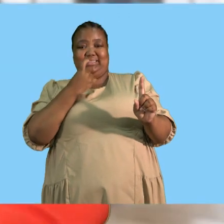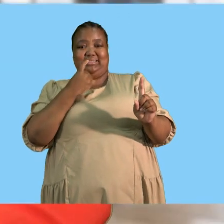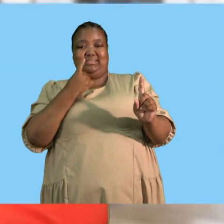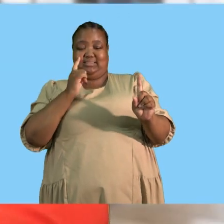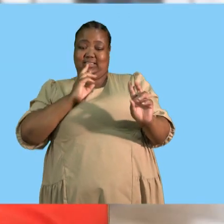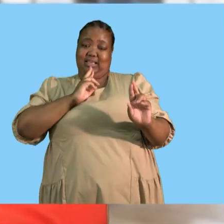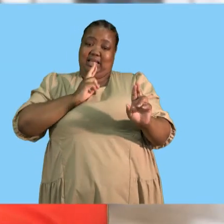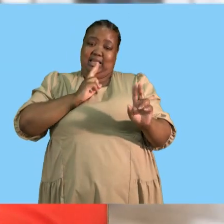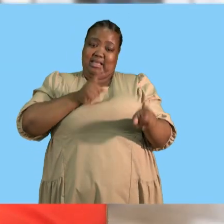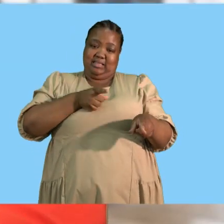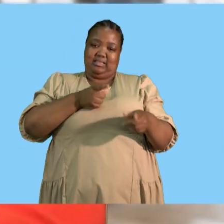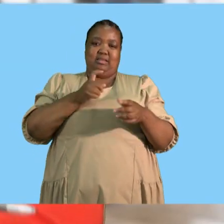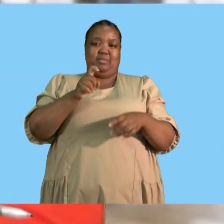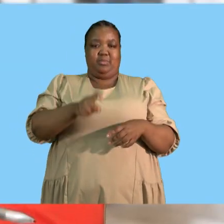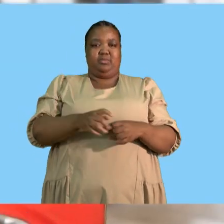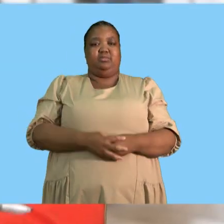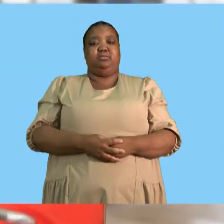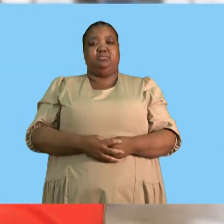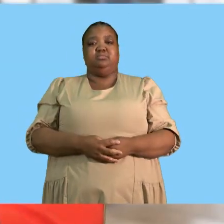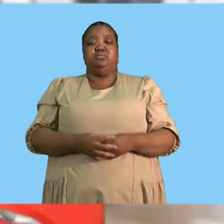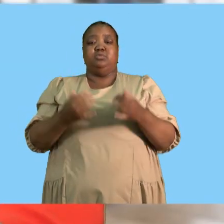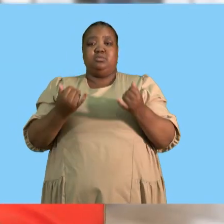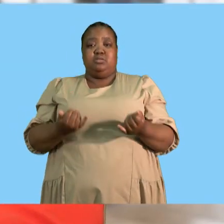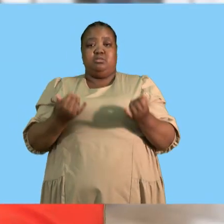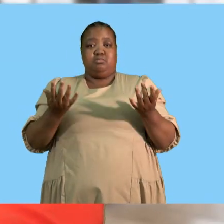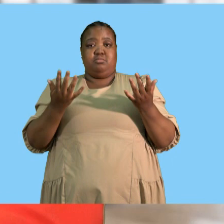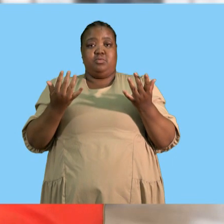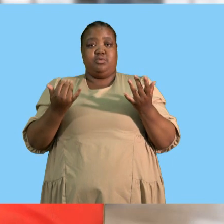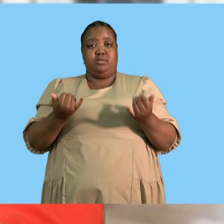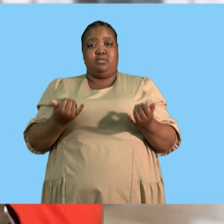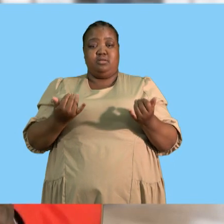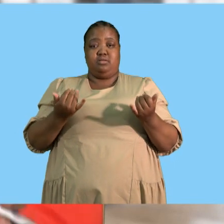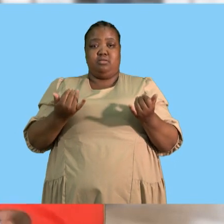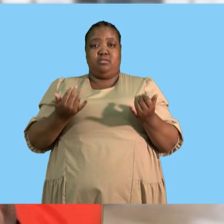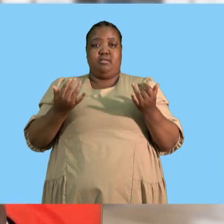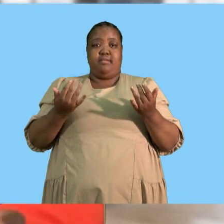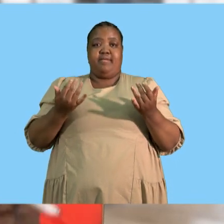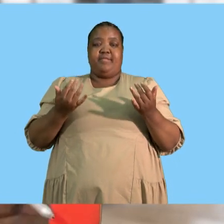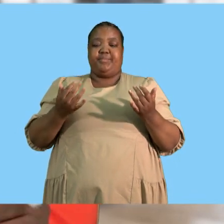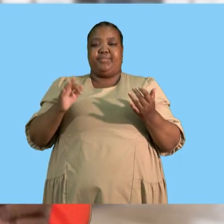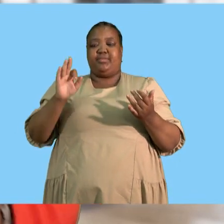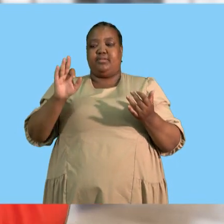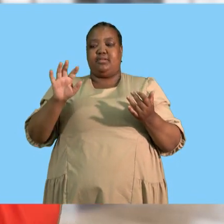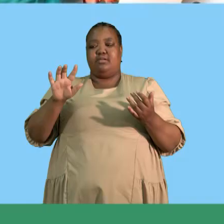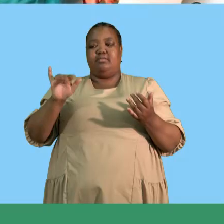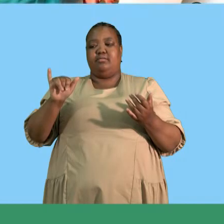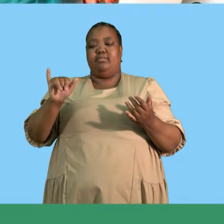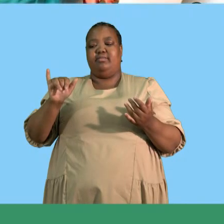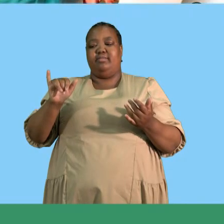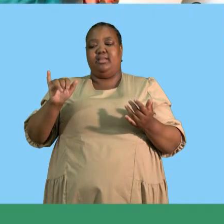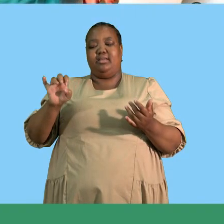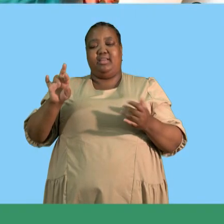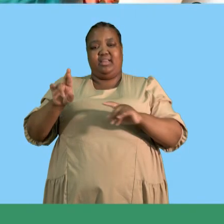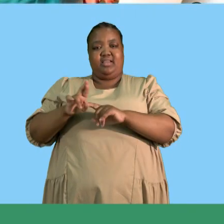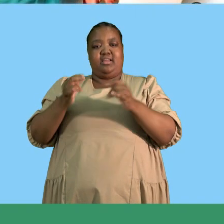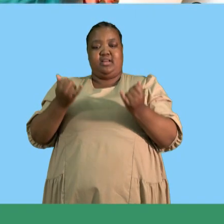asked. Now, grade 11s, let's look at the factors to consider when now we are designing a flyer. Now, I will